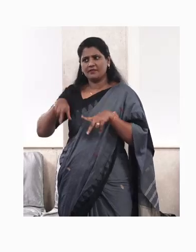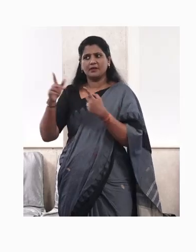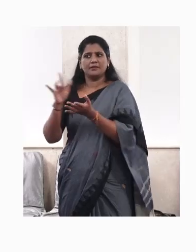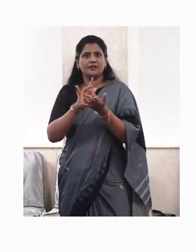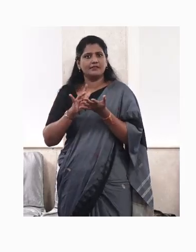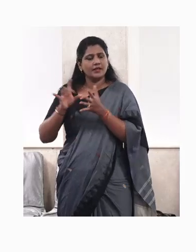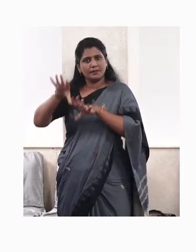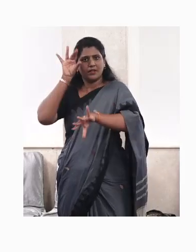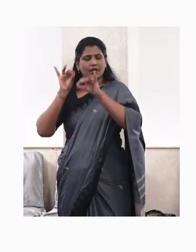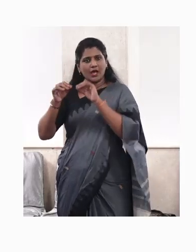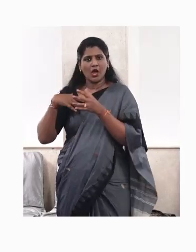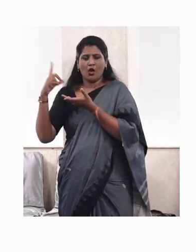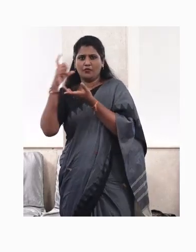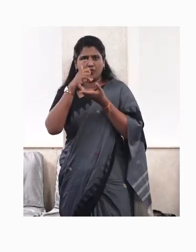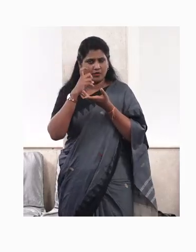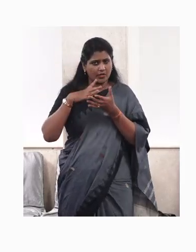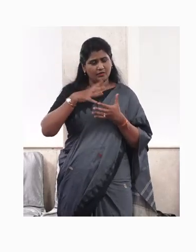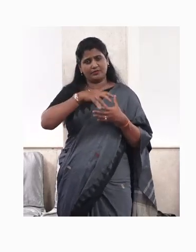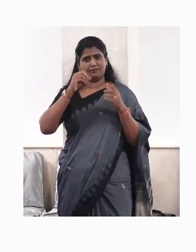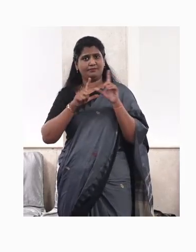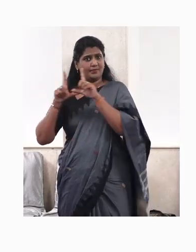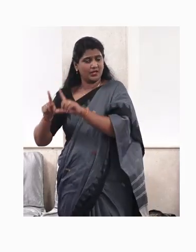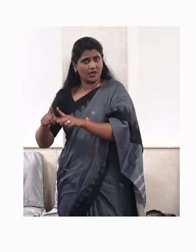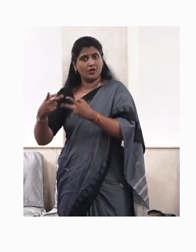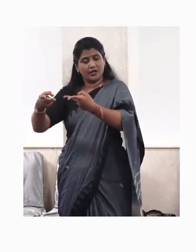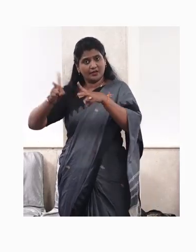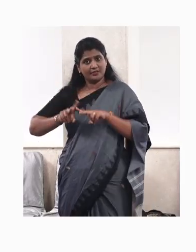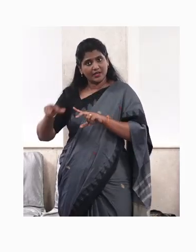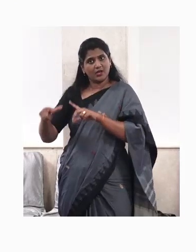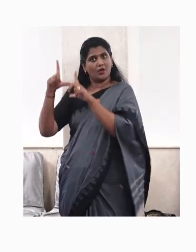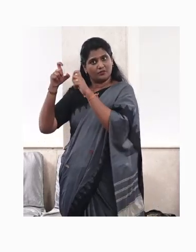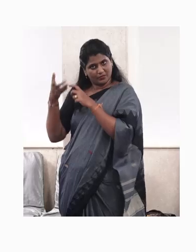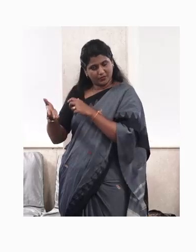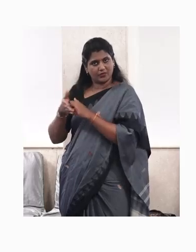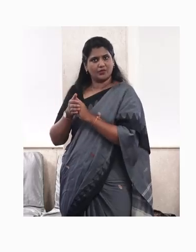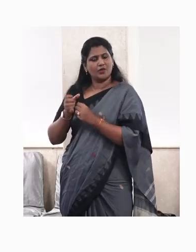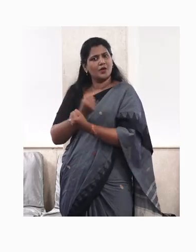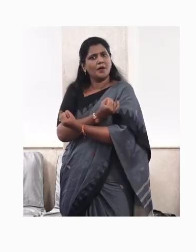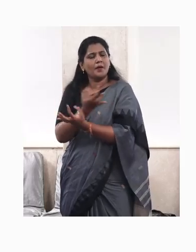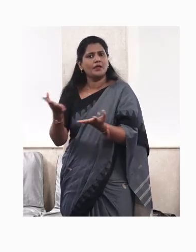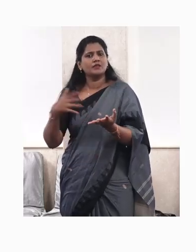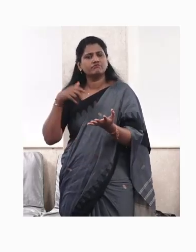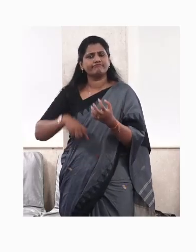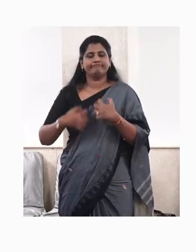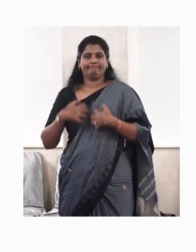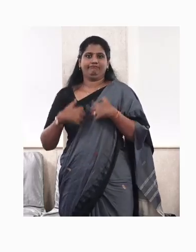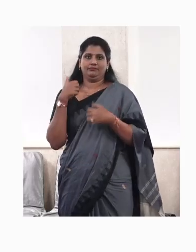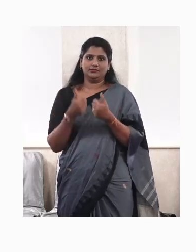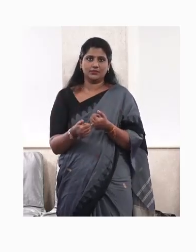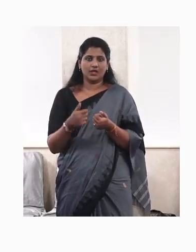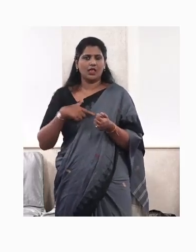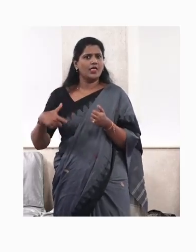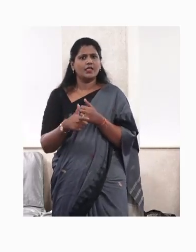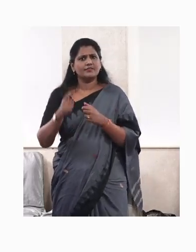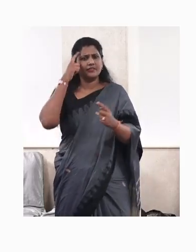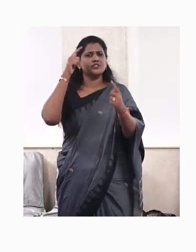also. Like you take a photograph, you bring it out, and then reflection on that. So these kind of things make it very interesting. Or the